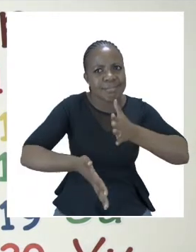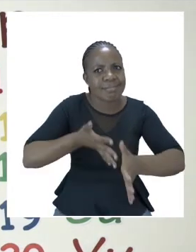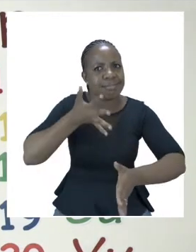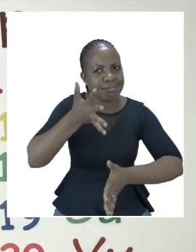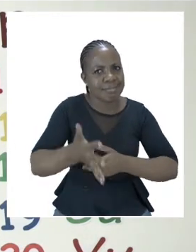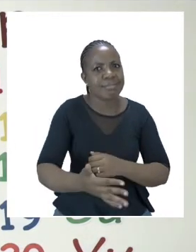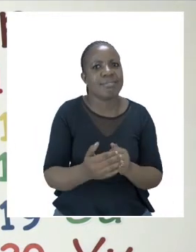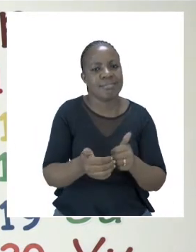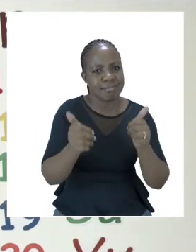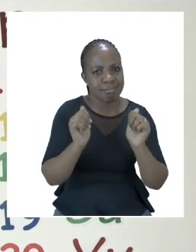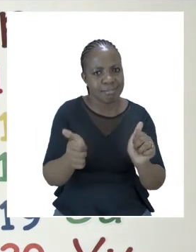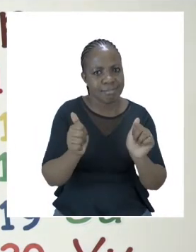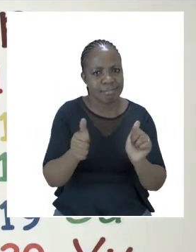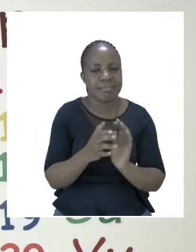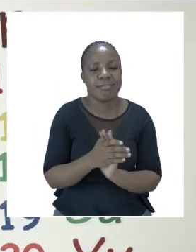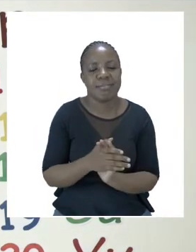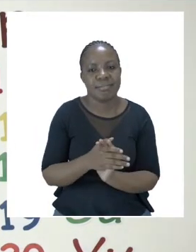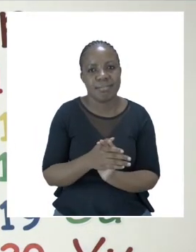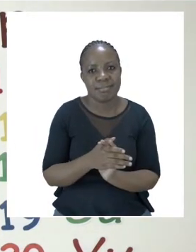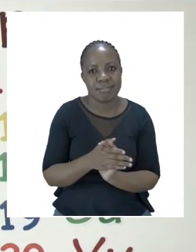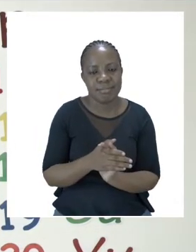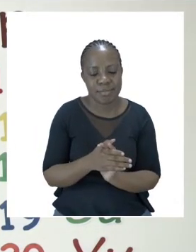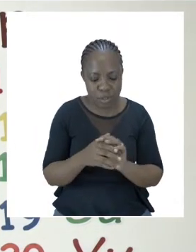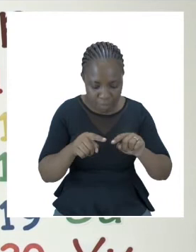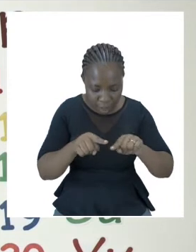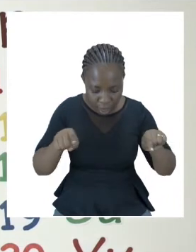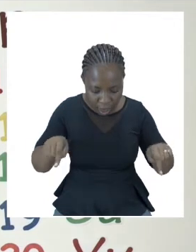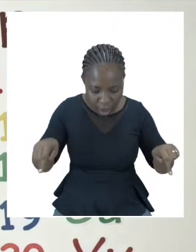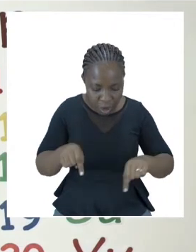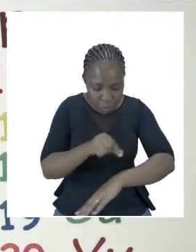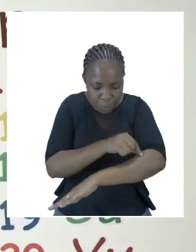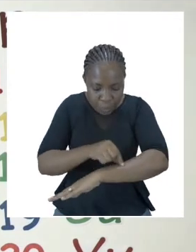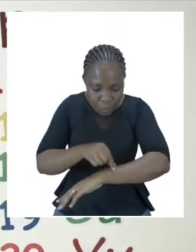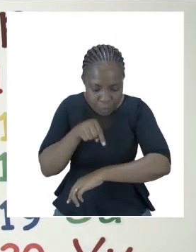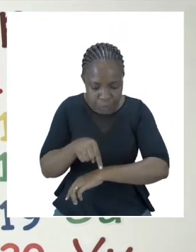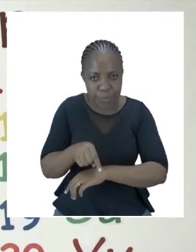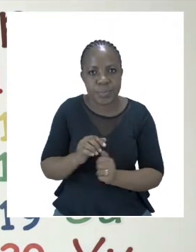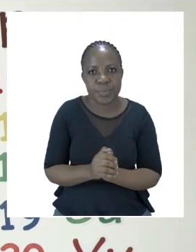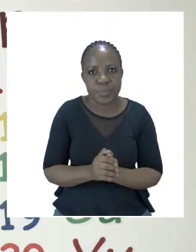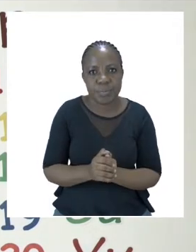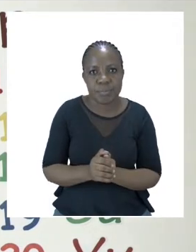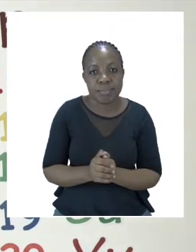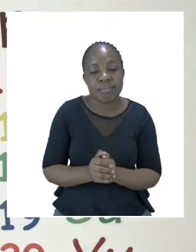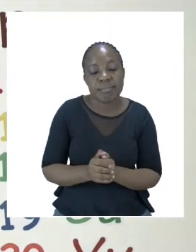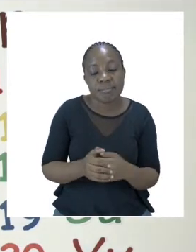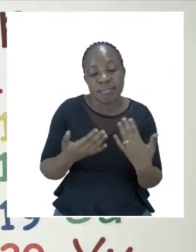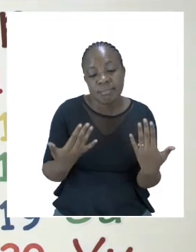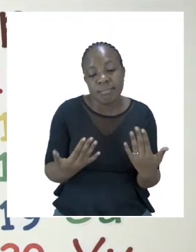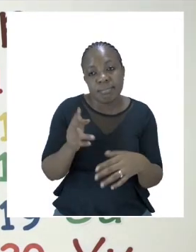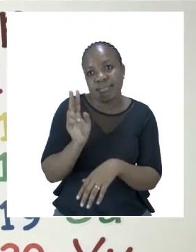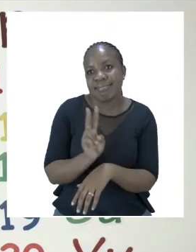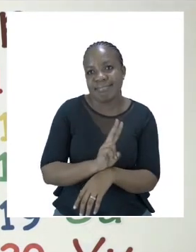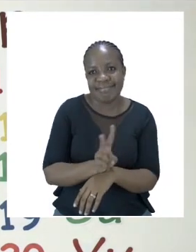starts down to the ruler to check the length. I will see you just now after our very